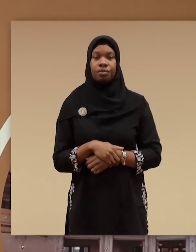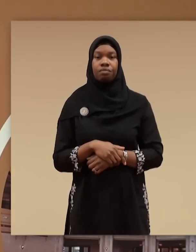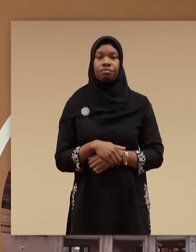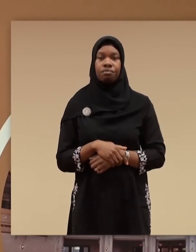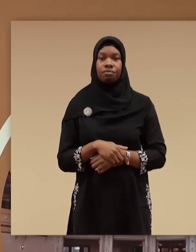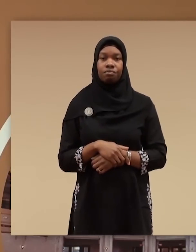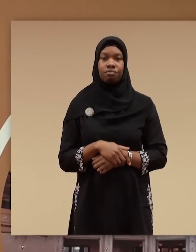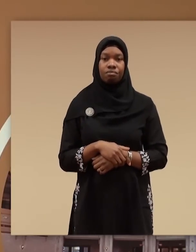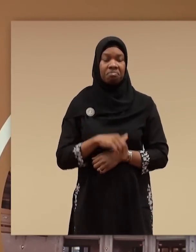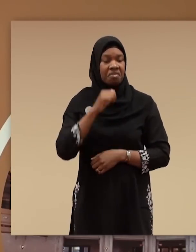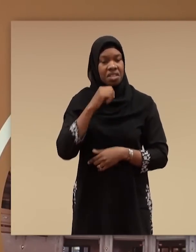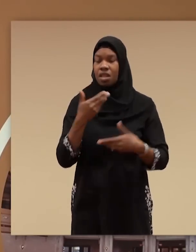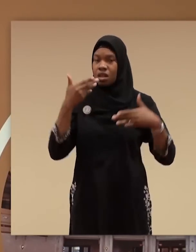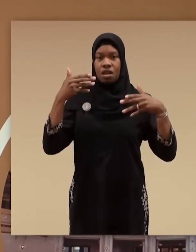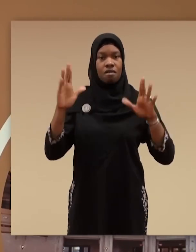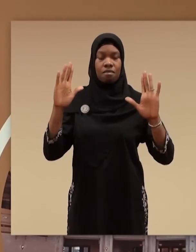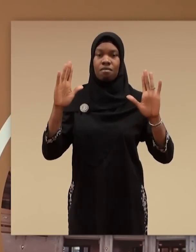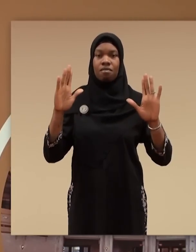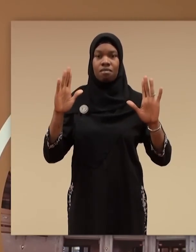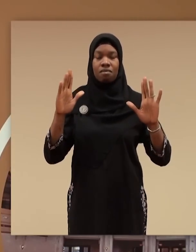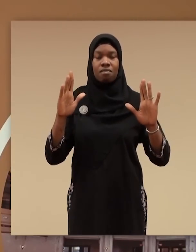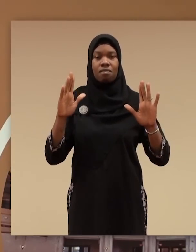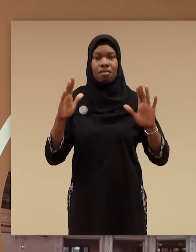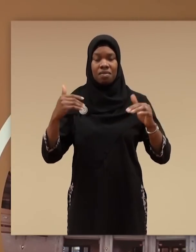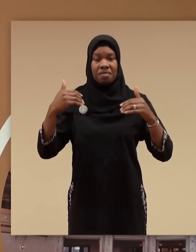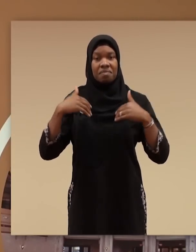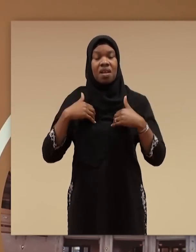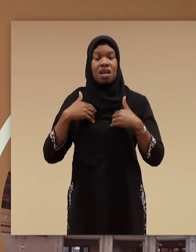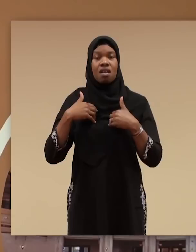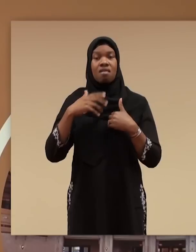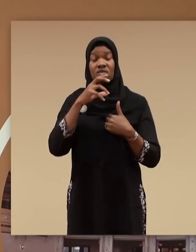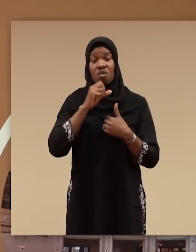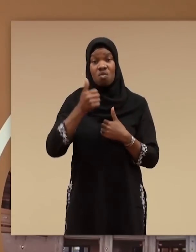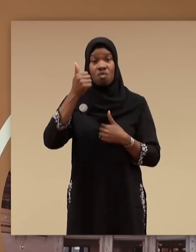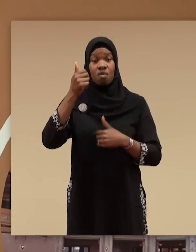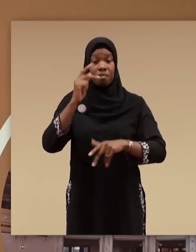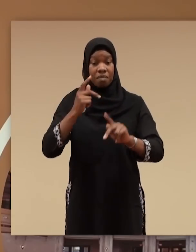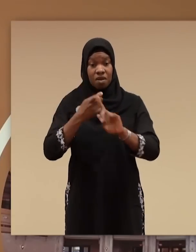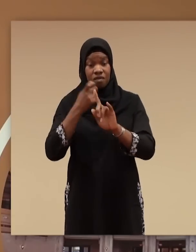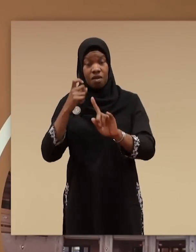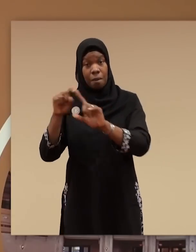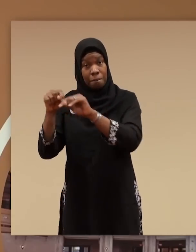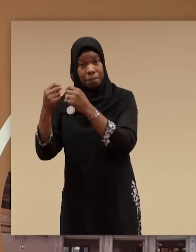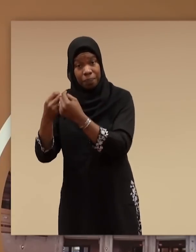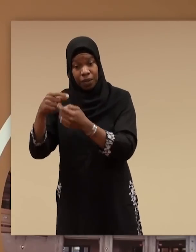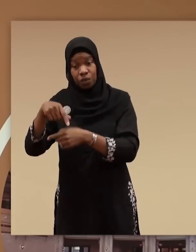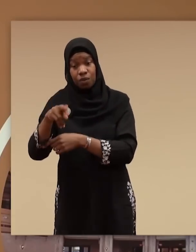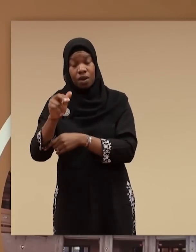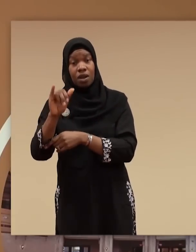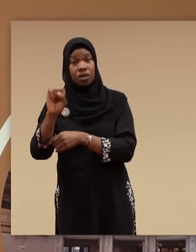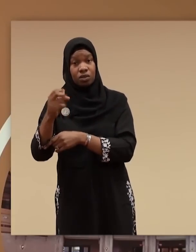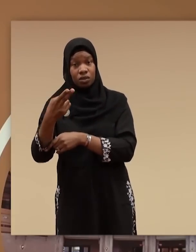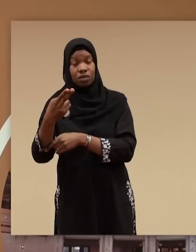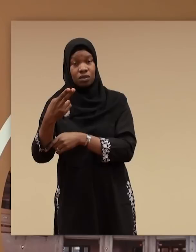They amassed a delegation of the elders of Quraysh, and